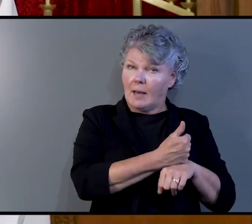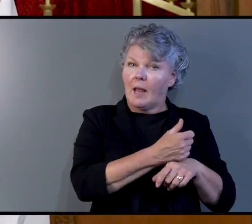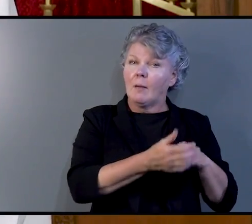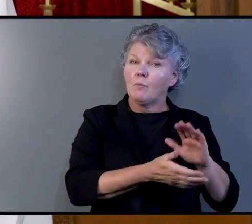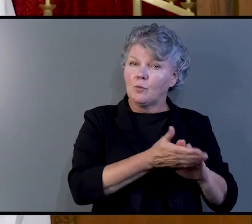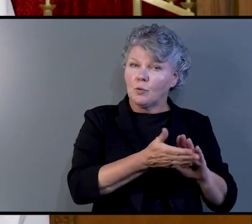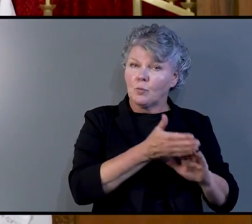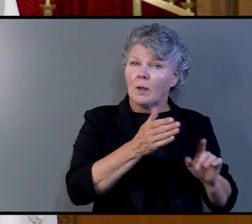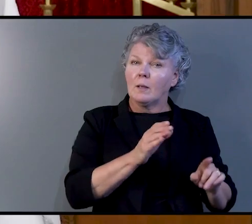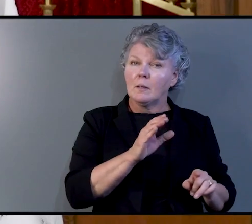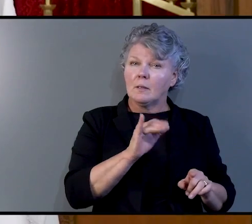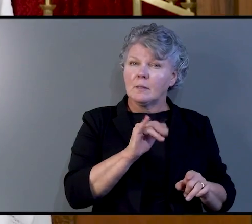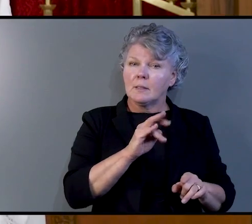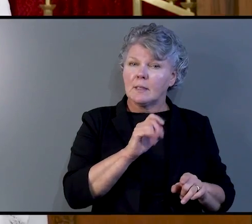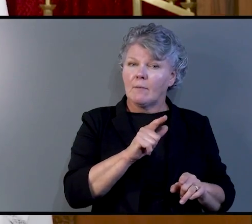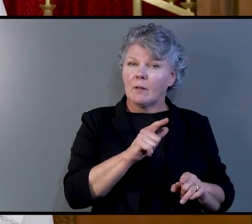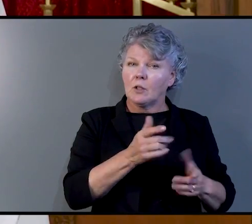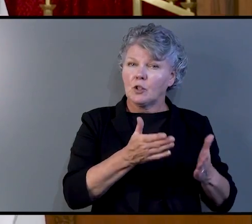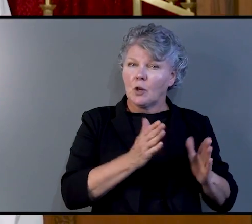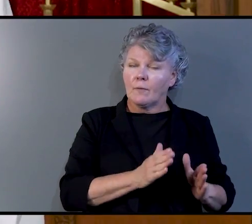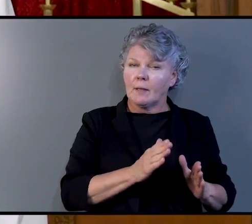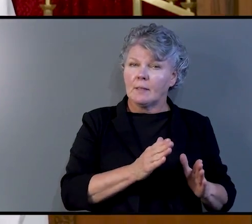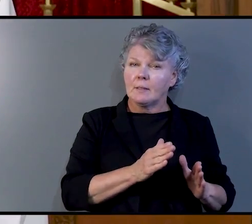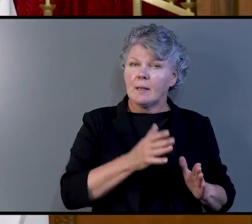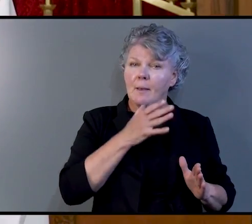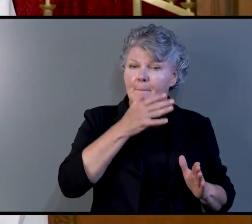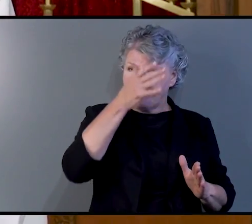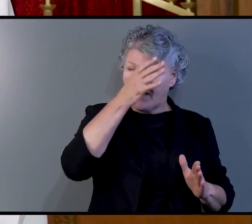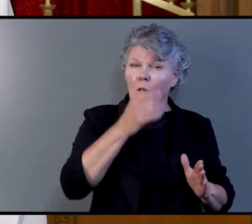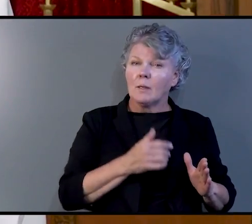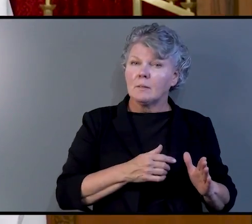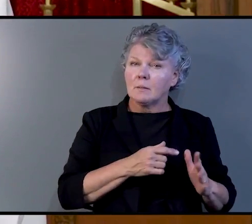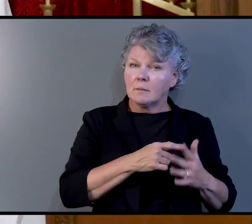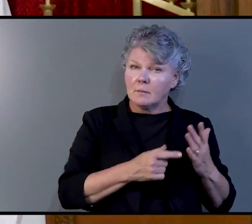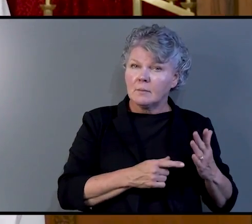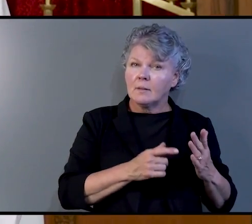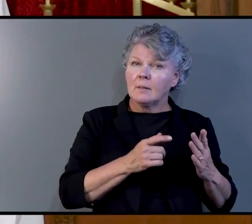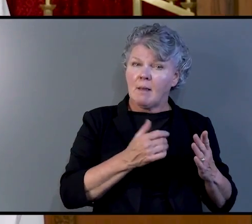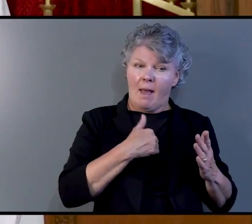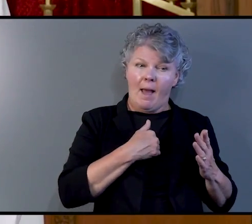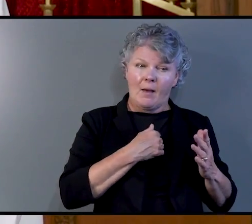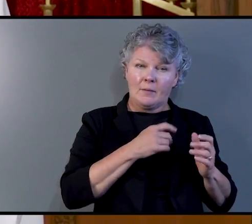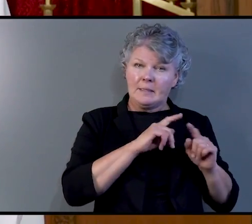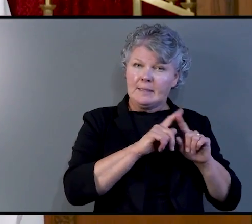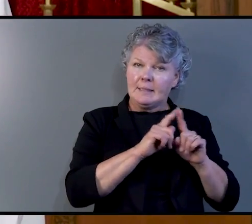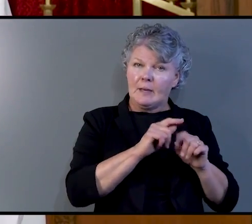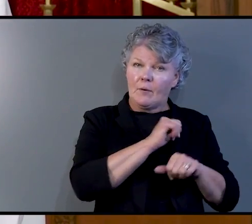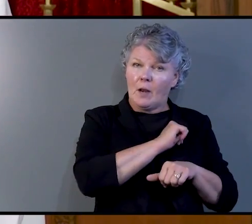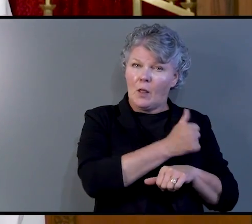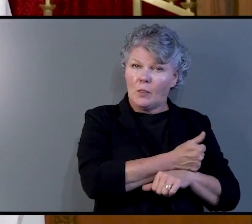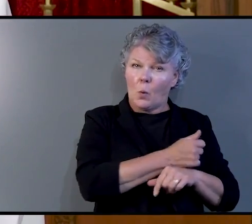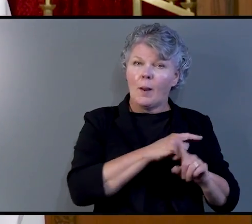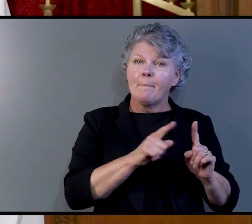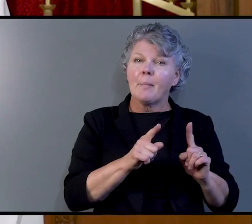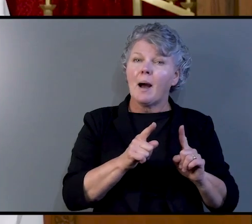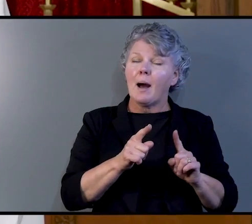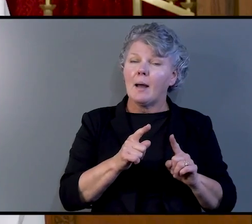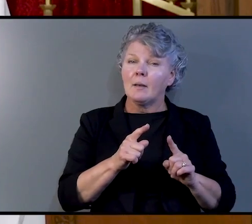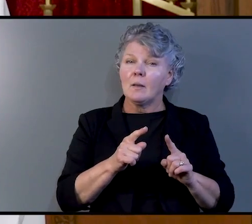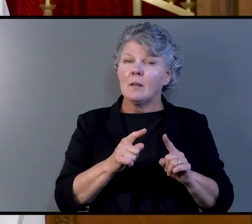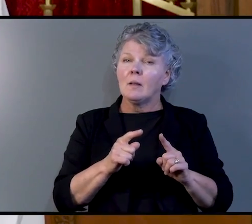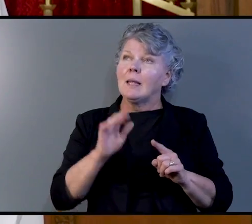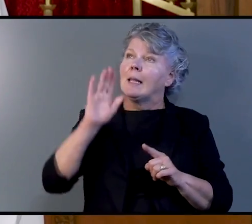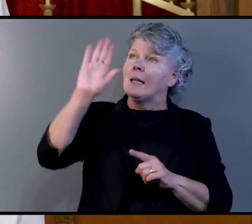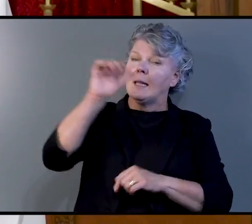like civil servants, parents, and employers. God has given them certain authorities, but we live and operate under God